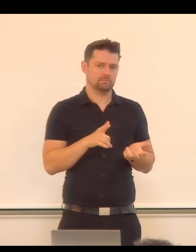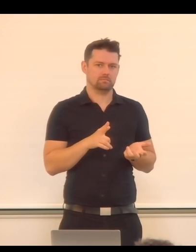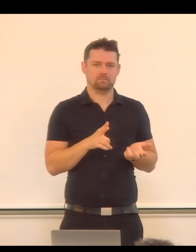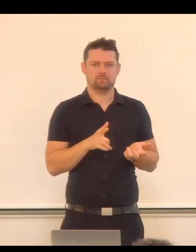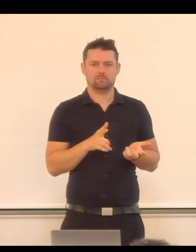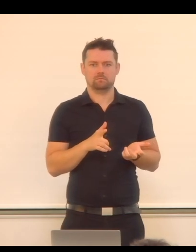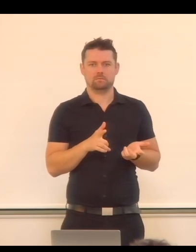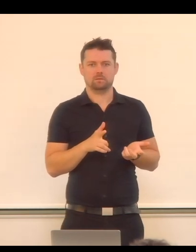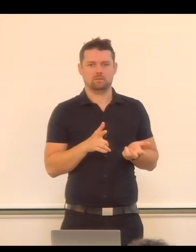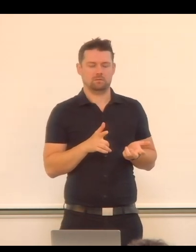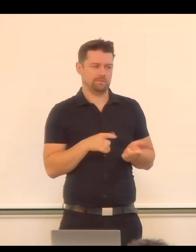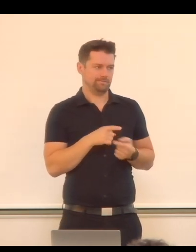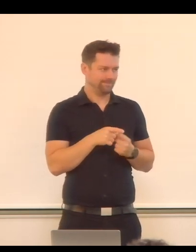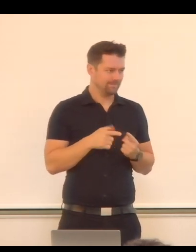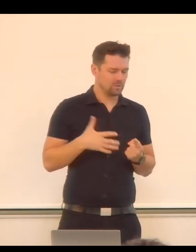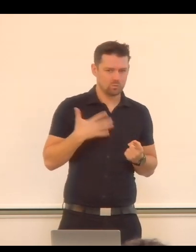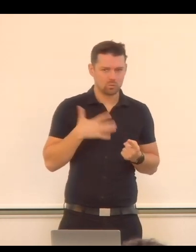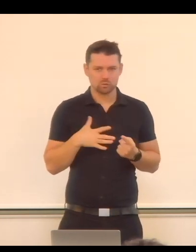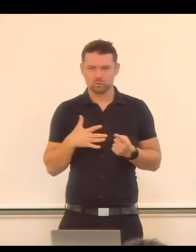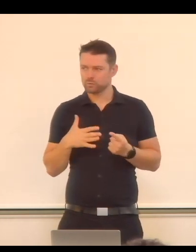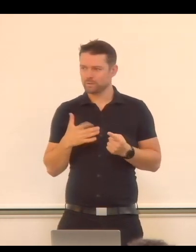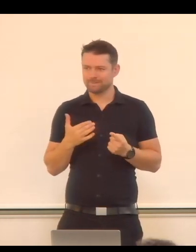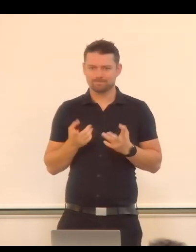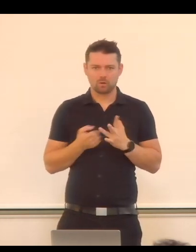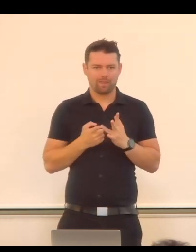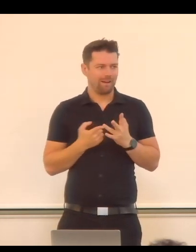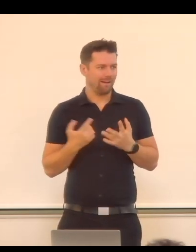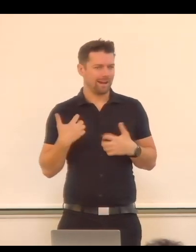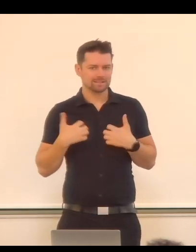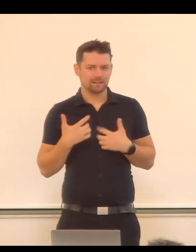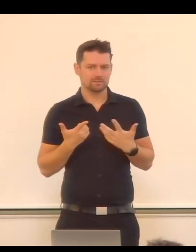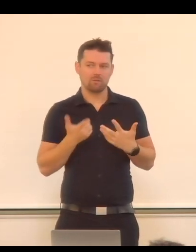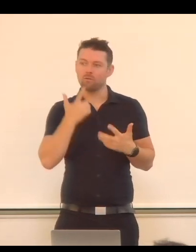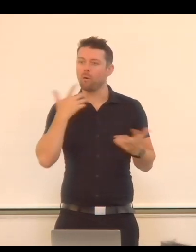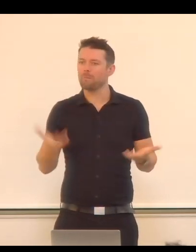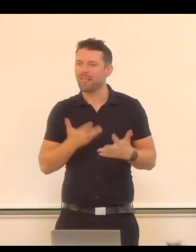might want to do some extra activities just for, let's say, play or fun.